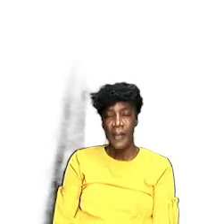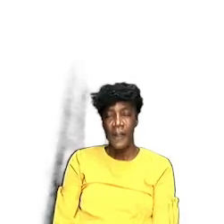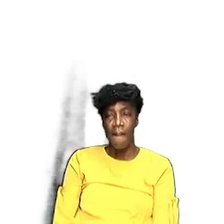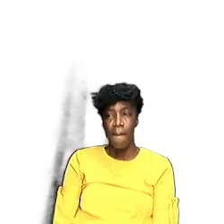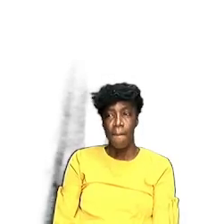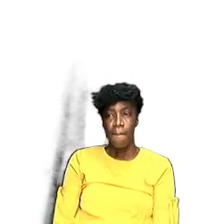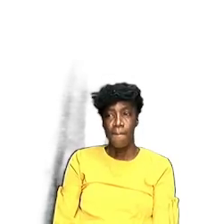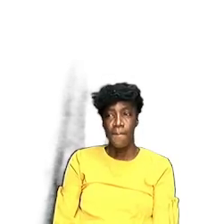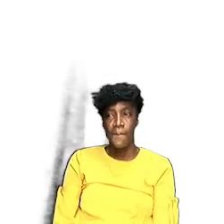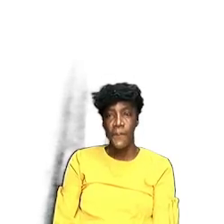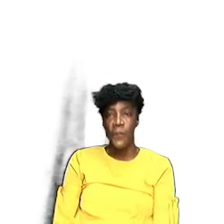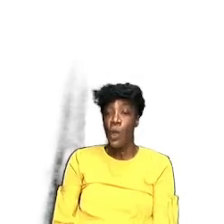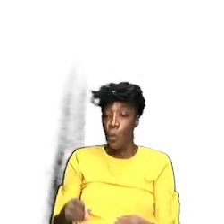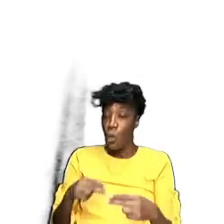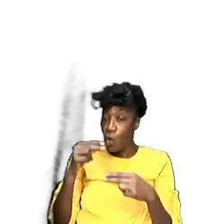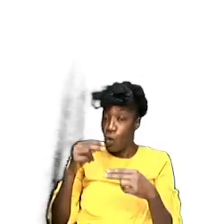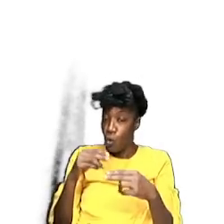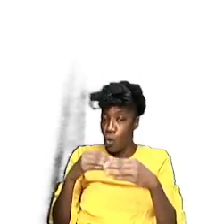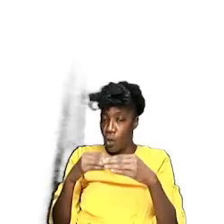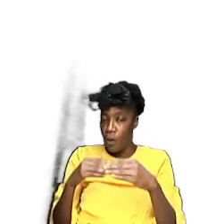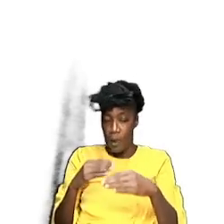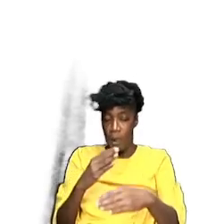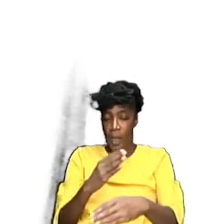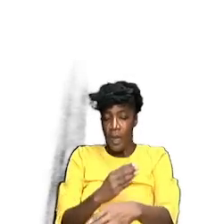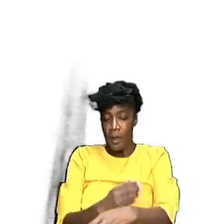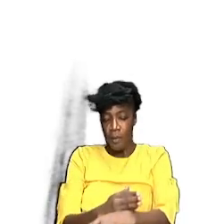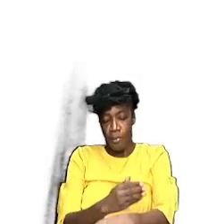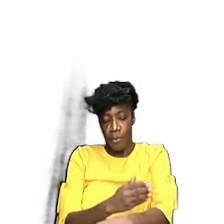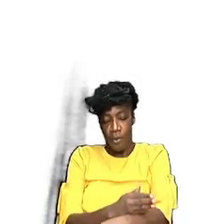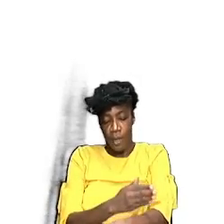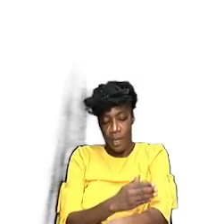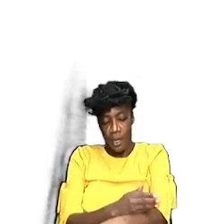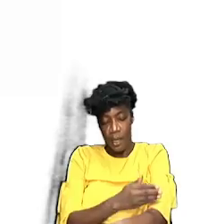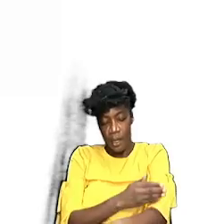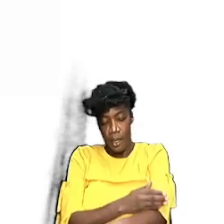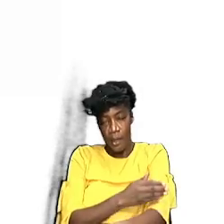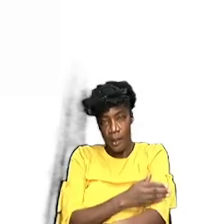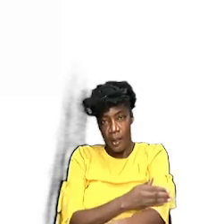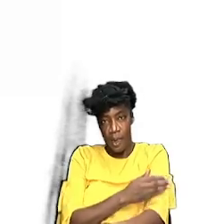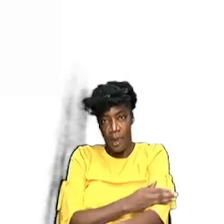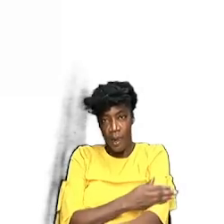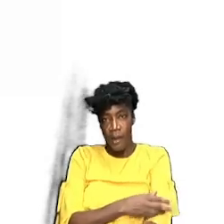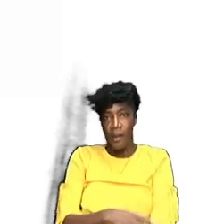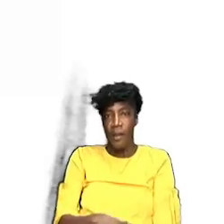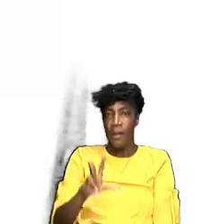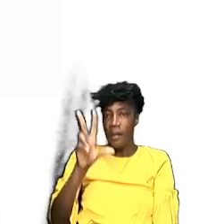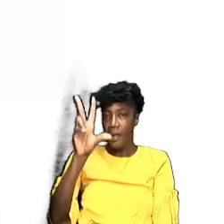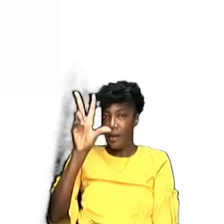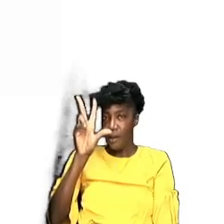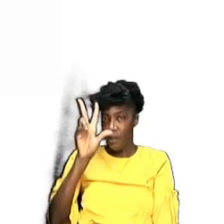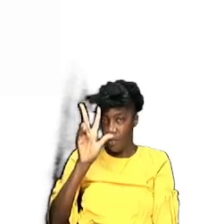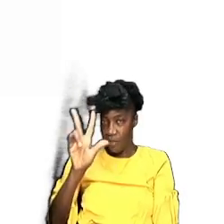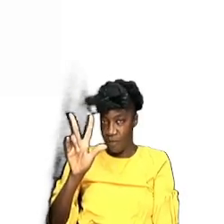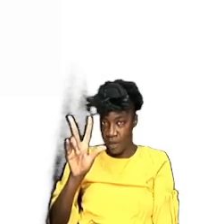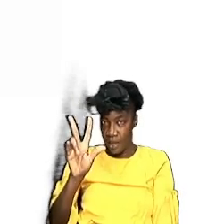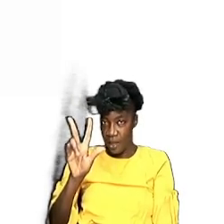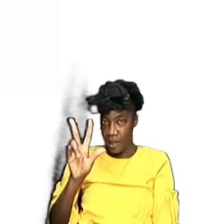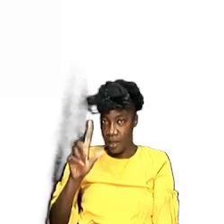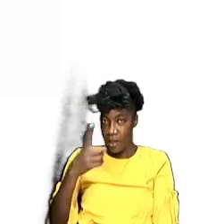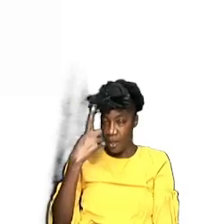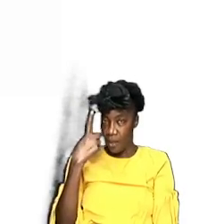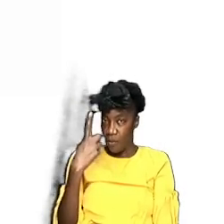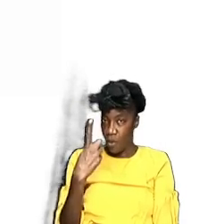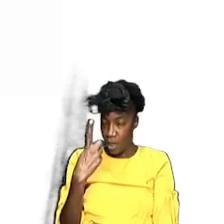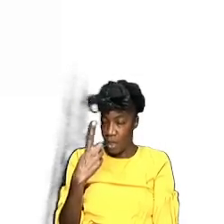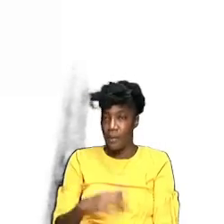look at it progressively, amen, it is broken down into three main sections, in my opinion. One,